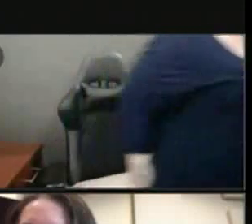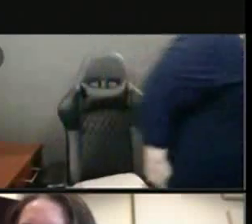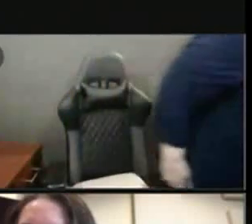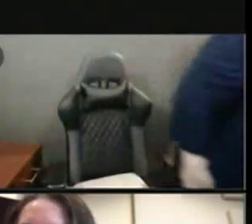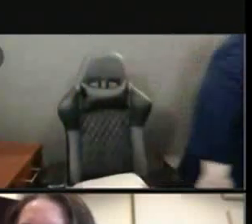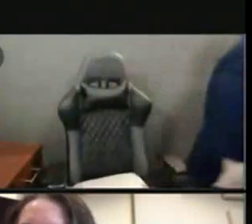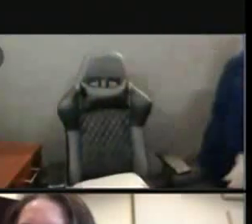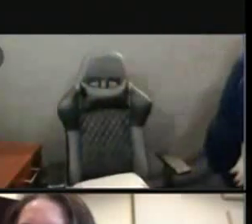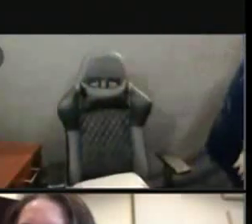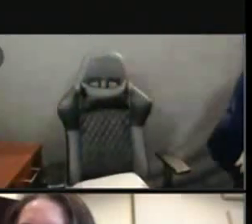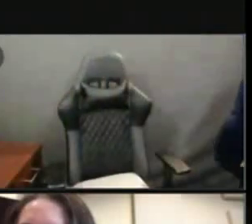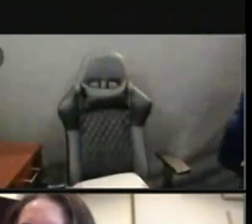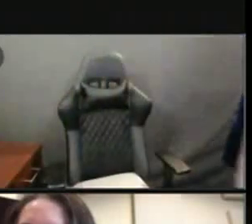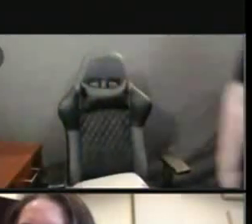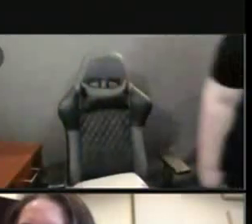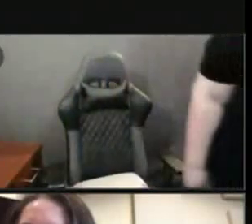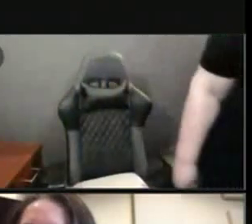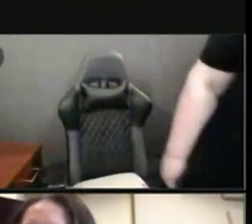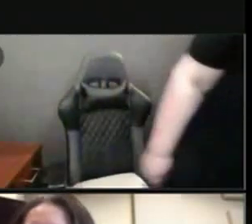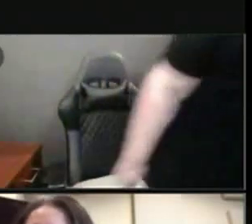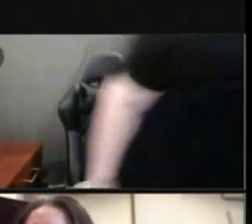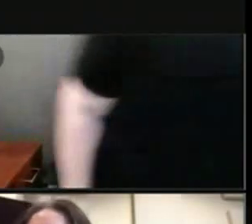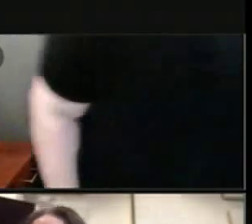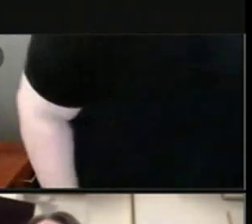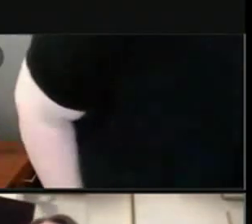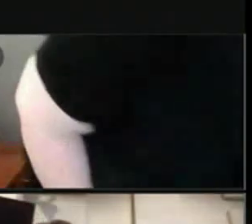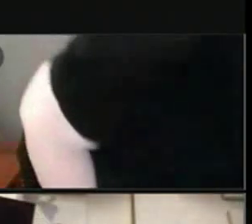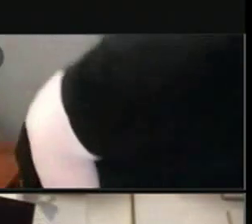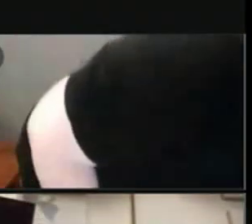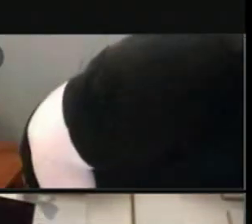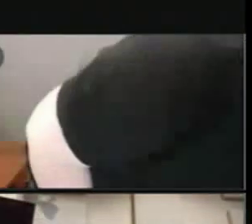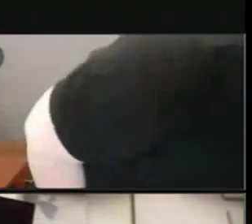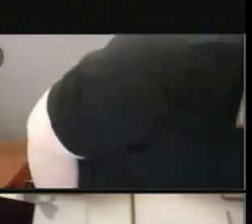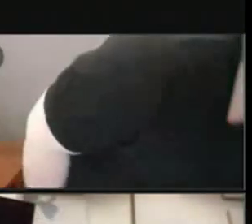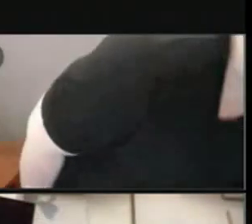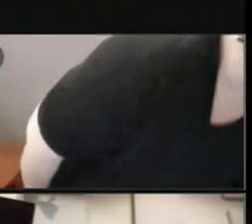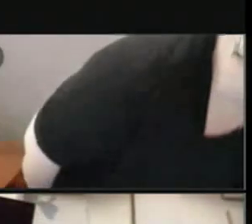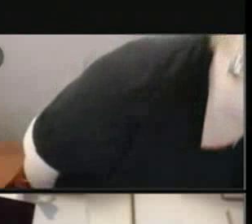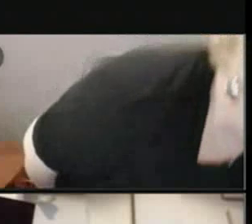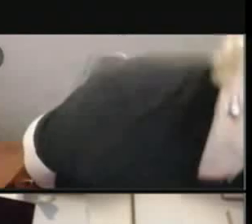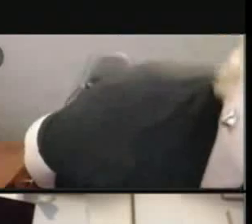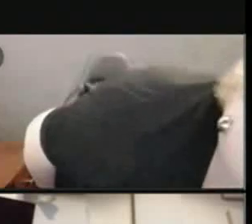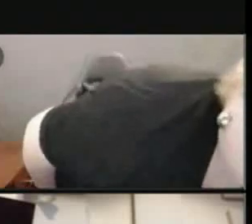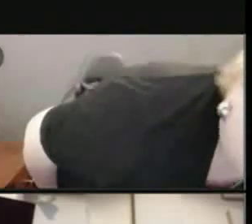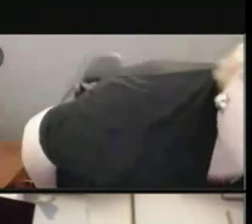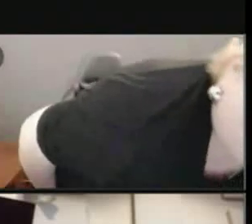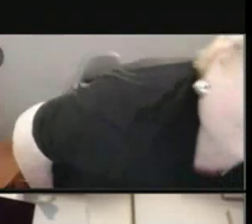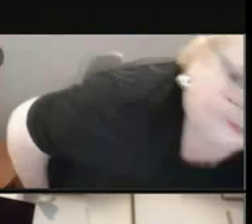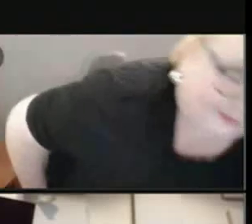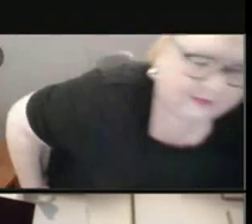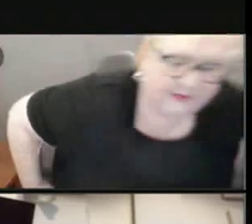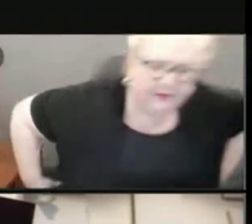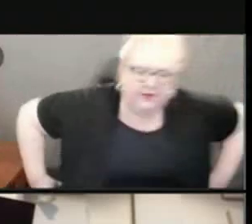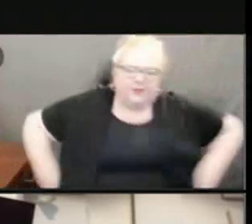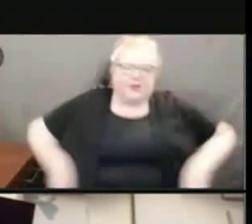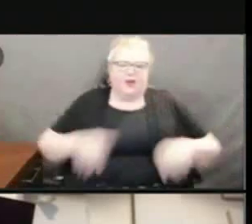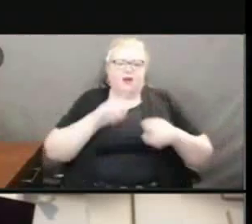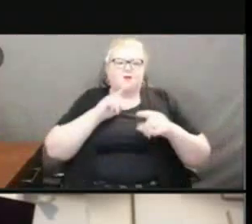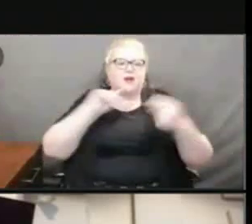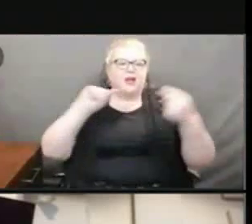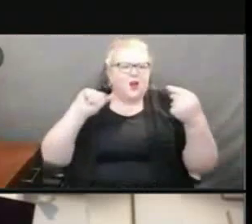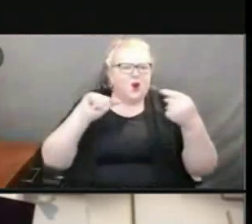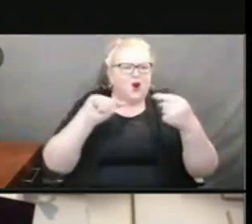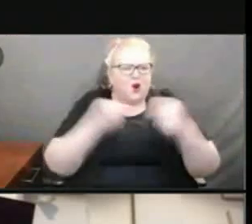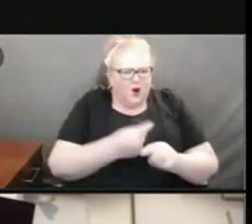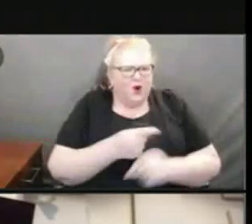What's going to be up, Mayor, is a lot of those poor taxpayers. Mr. Scrable, When your time is tax up. hurts their pocketbooks. That's what's going to be up.